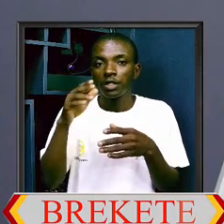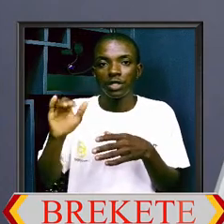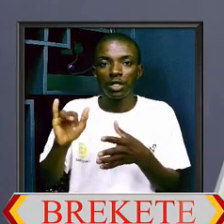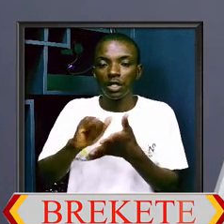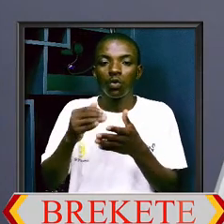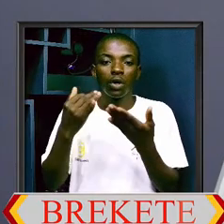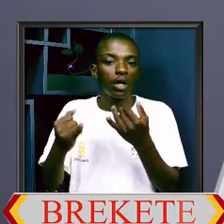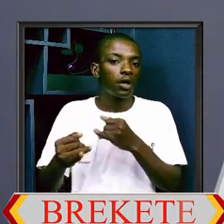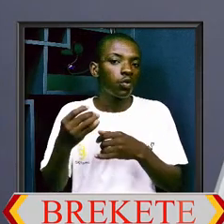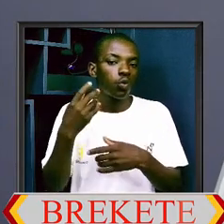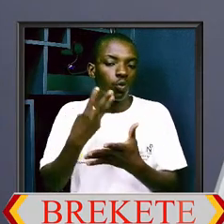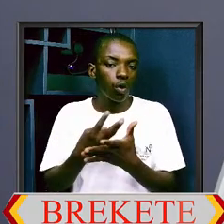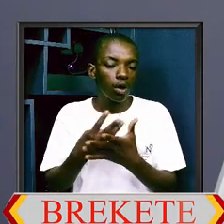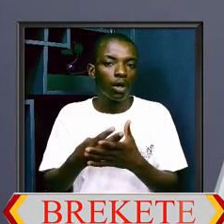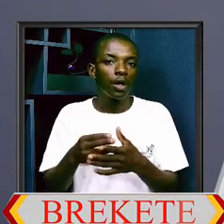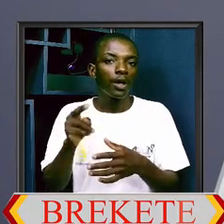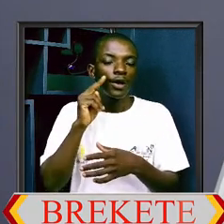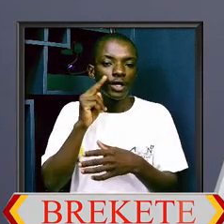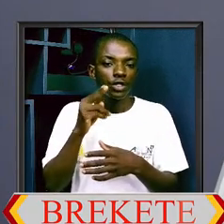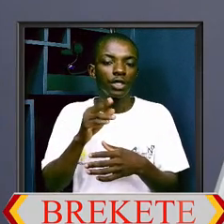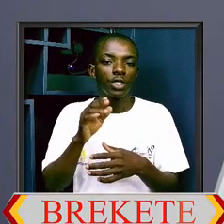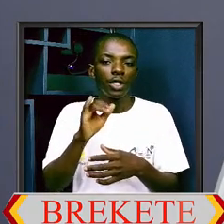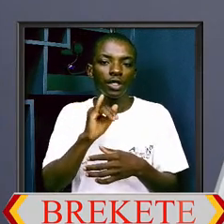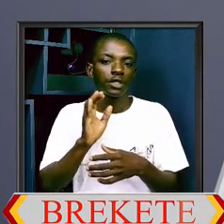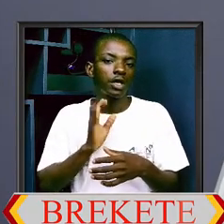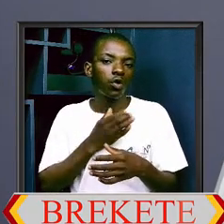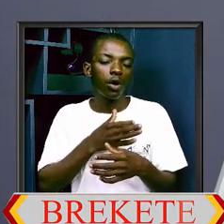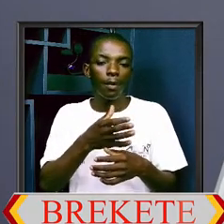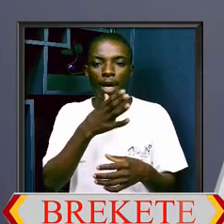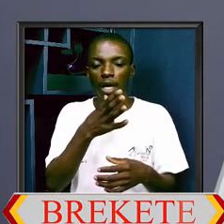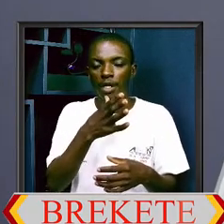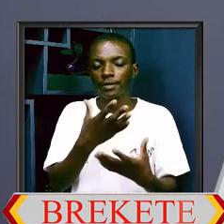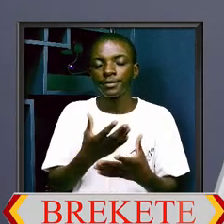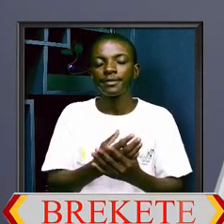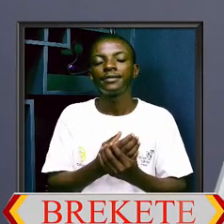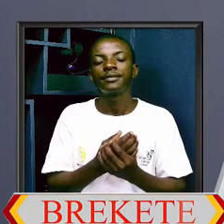end well Nigeria is our